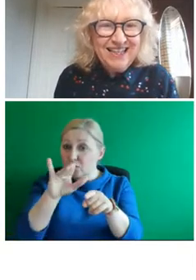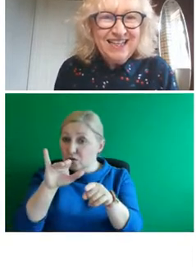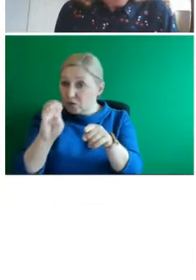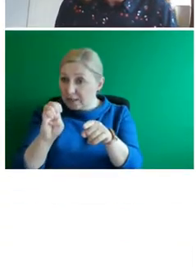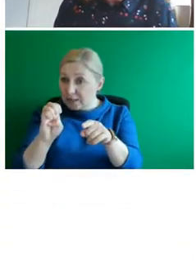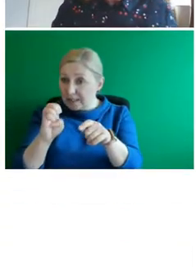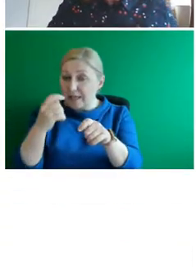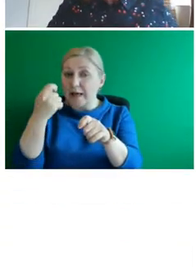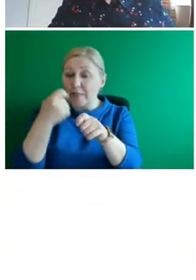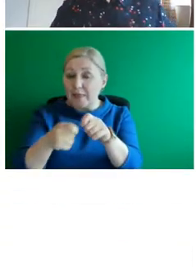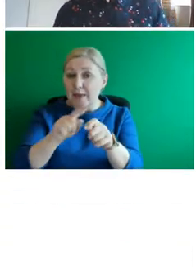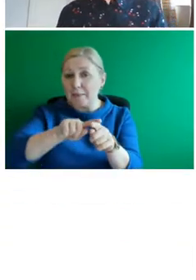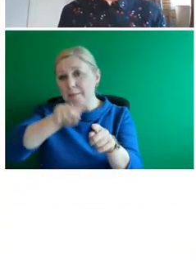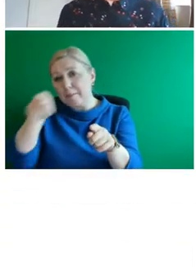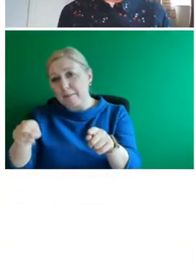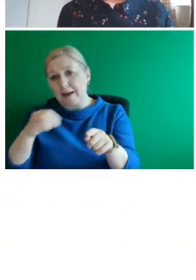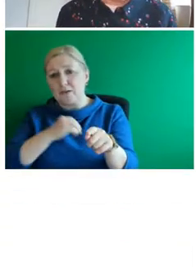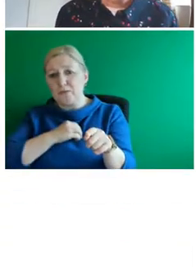Okay. Yeah.